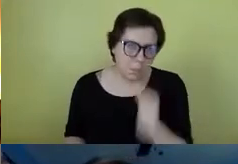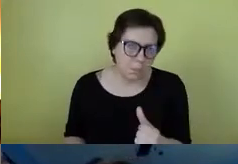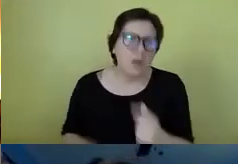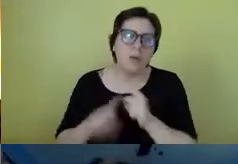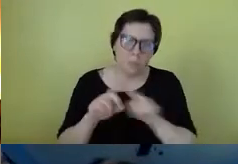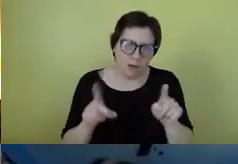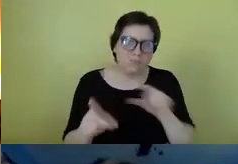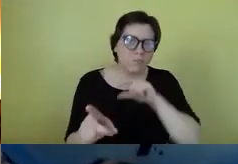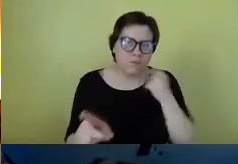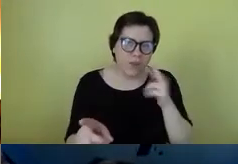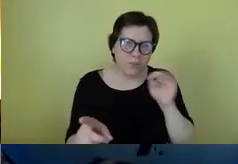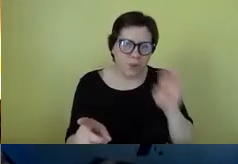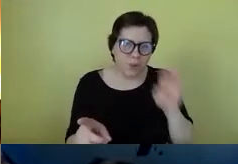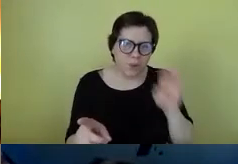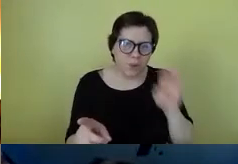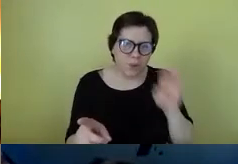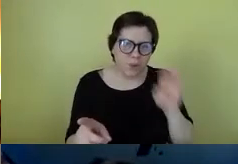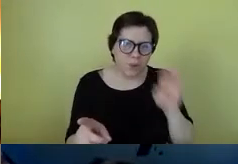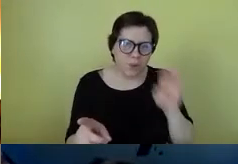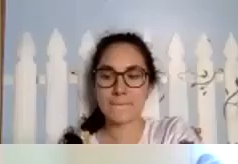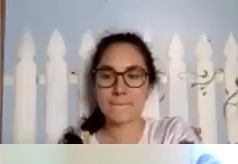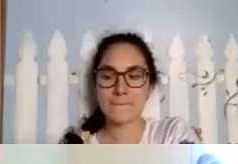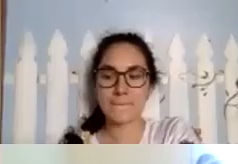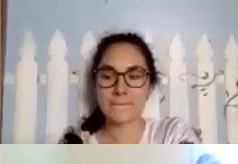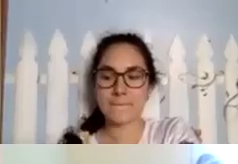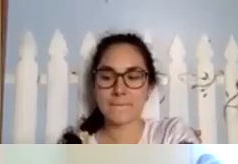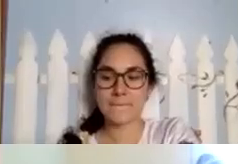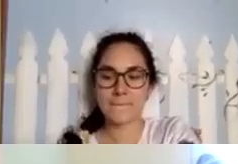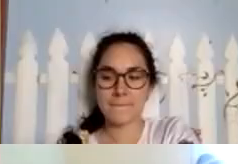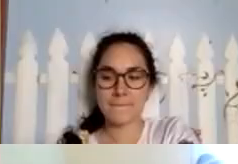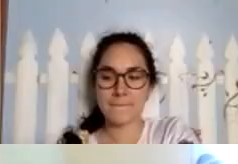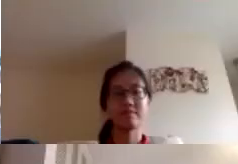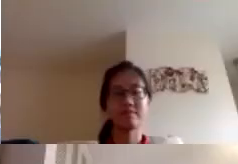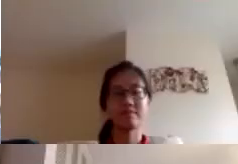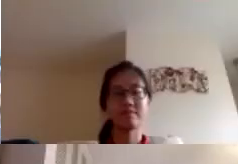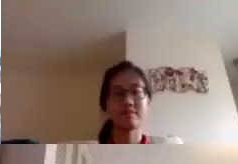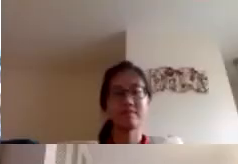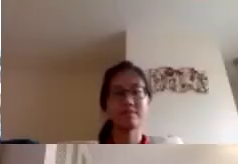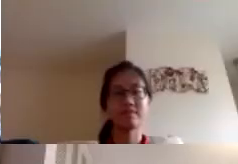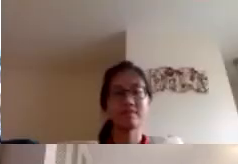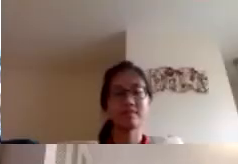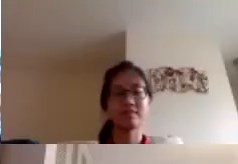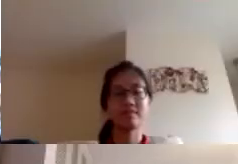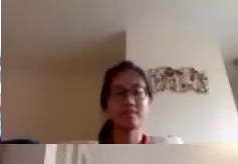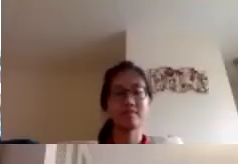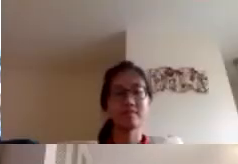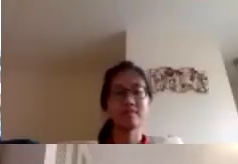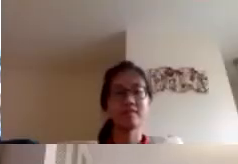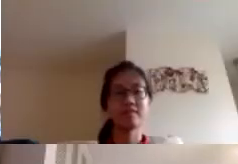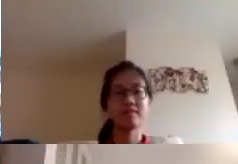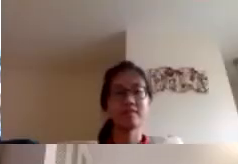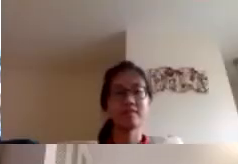Rob loves the young people and has served them quite well and produced a lot of vocations. Robert